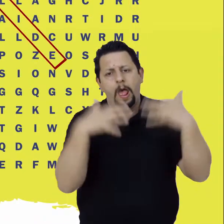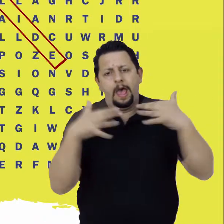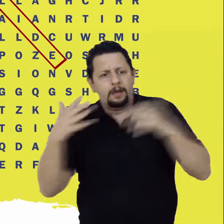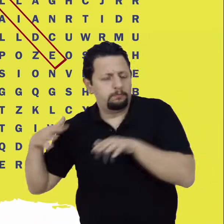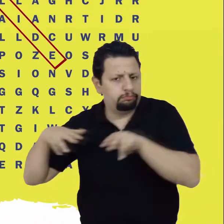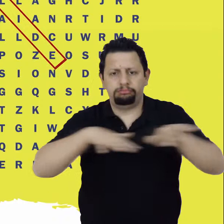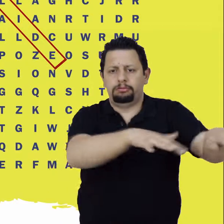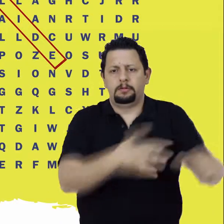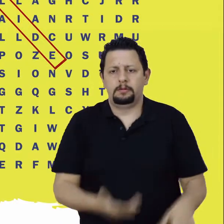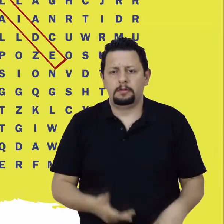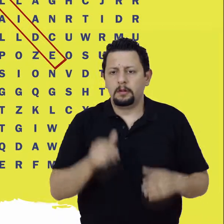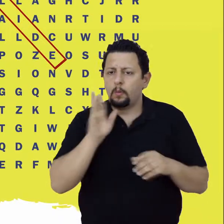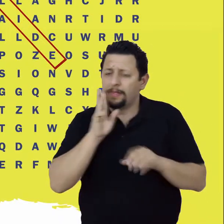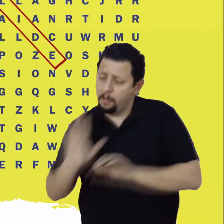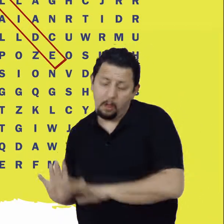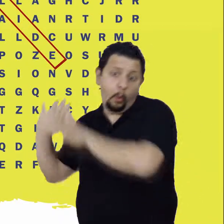Landslide.